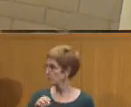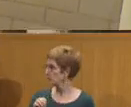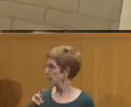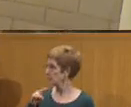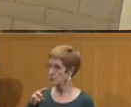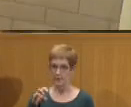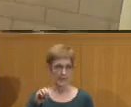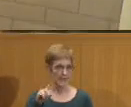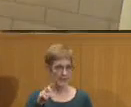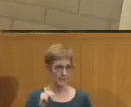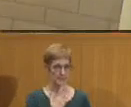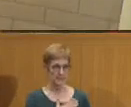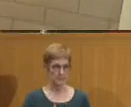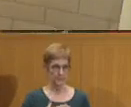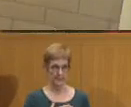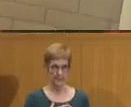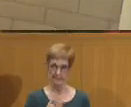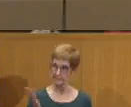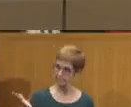Newton, elected